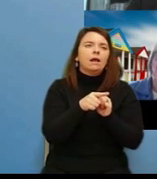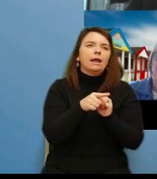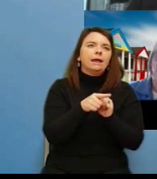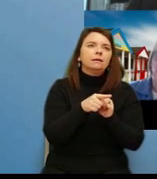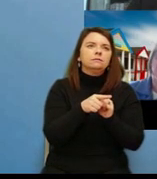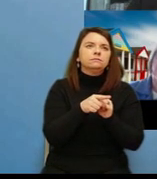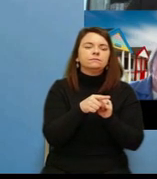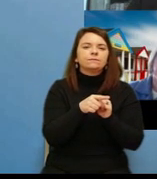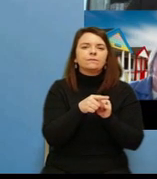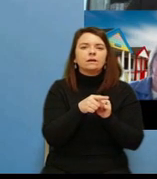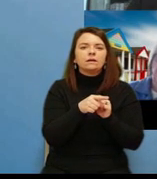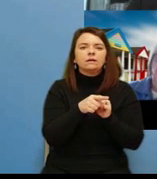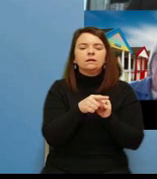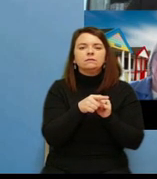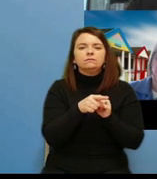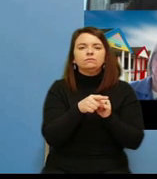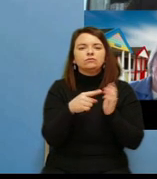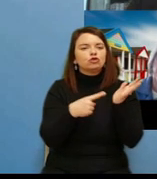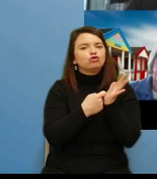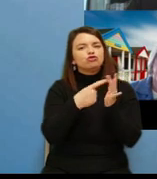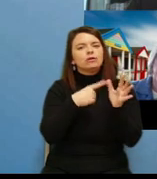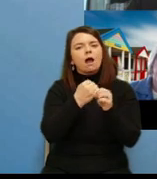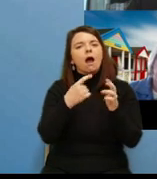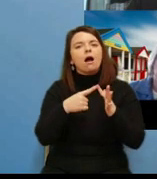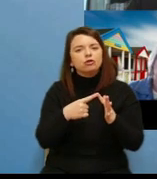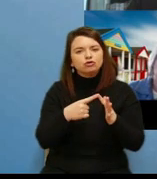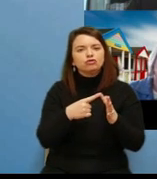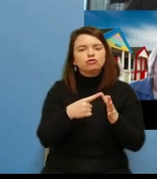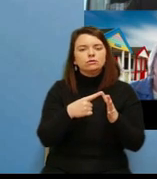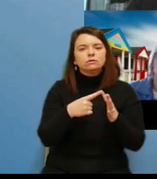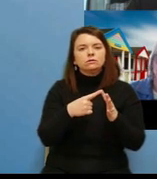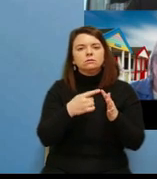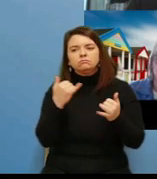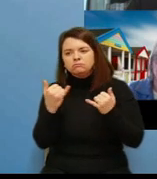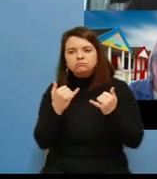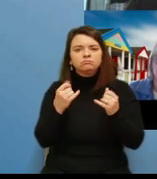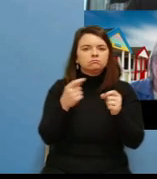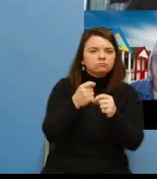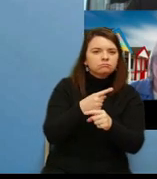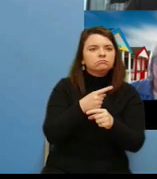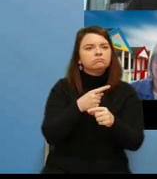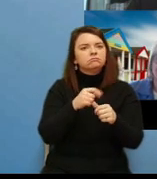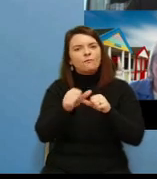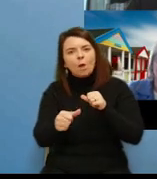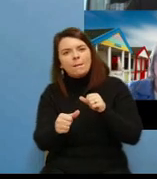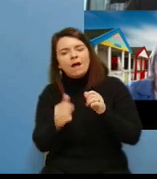by a face-to-face appointment, etc. So that data is difficult to